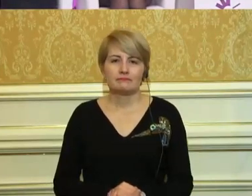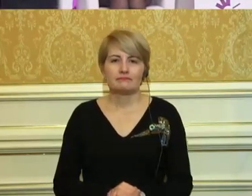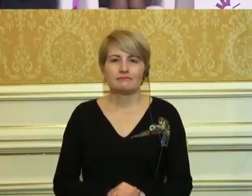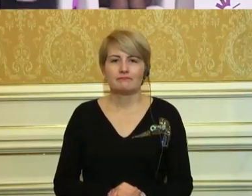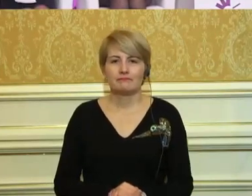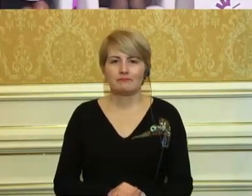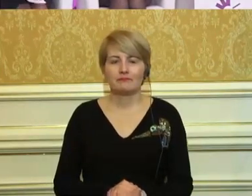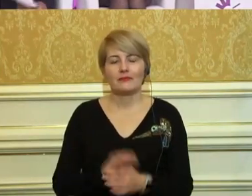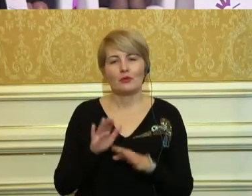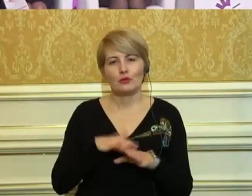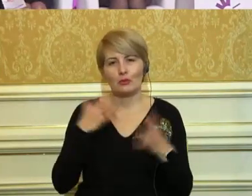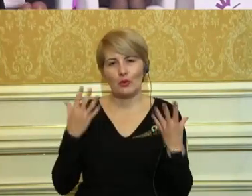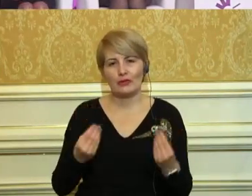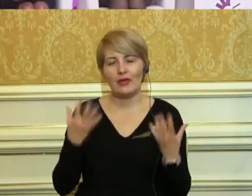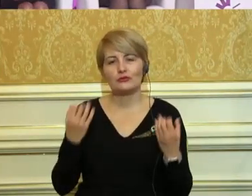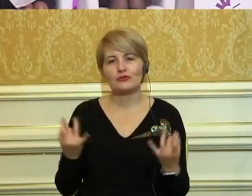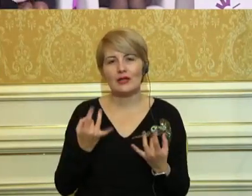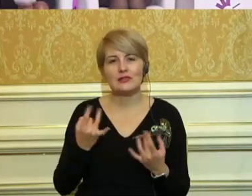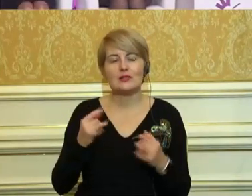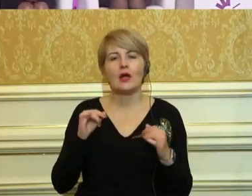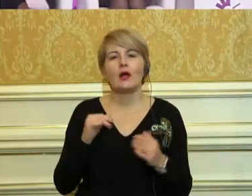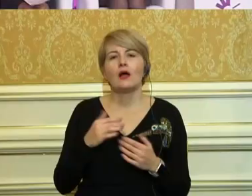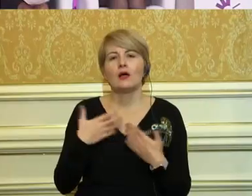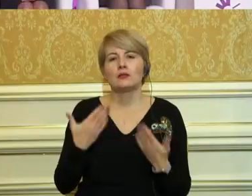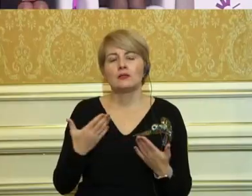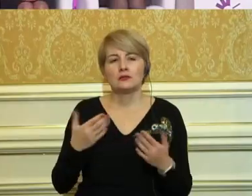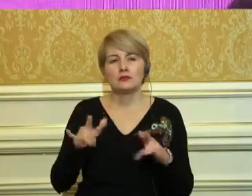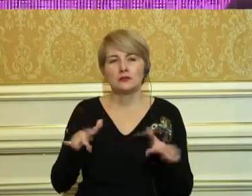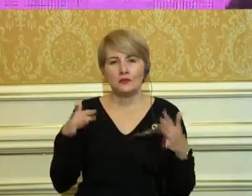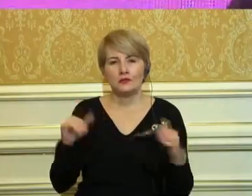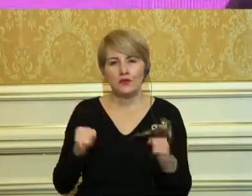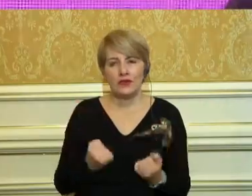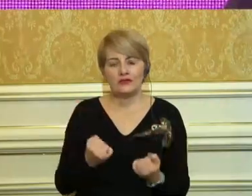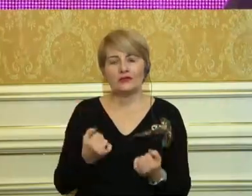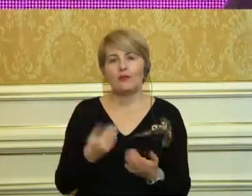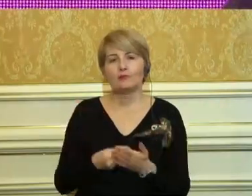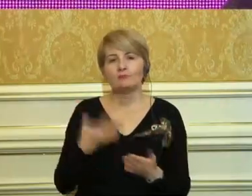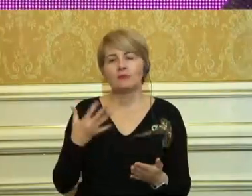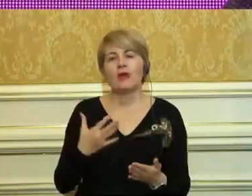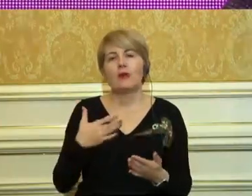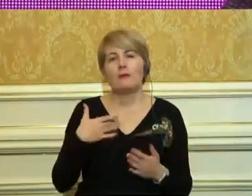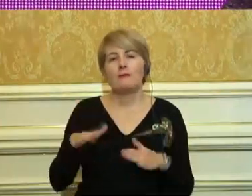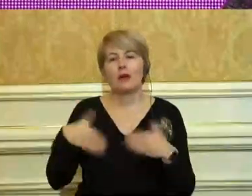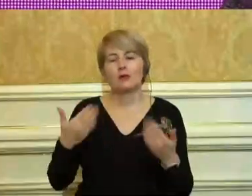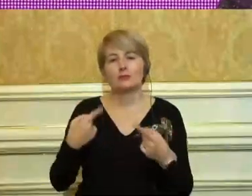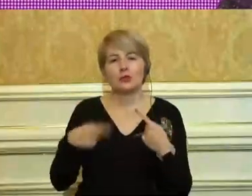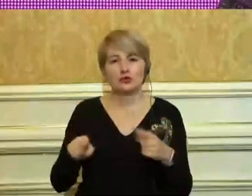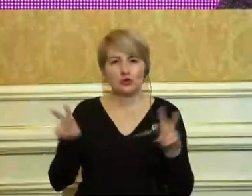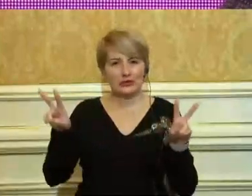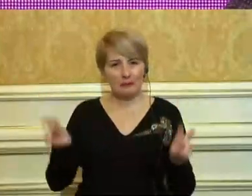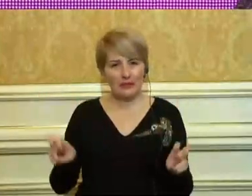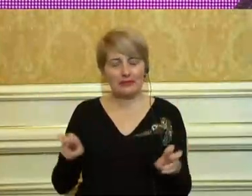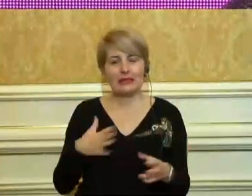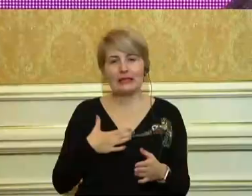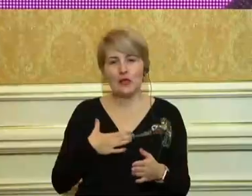So good afternoon, dear ladies and gentlemen. And now we move